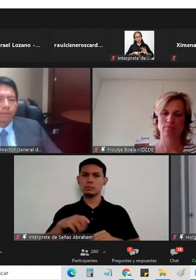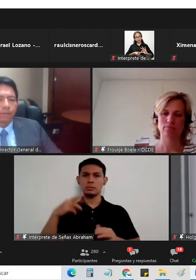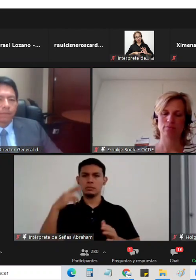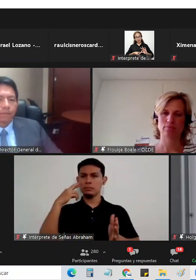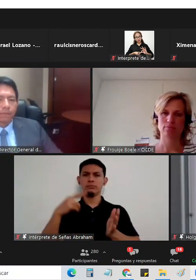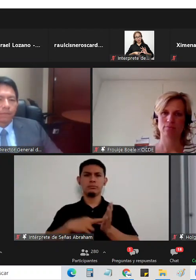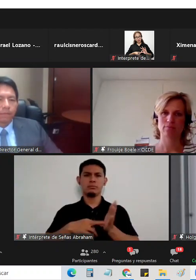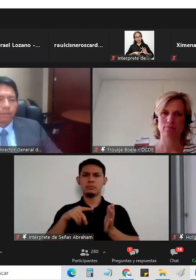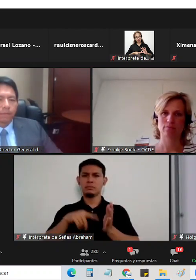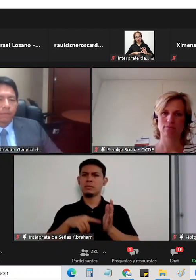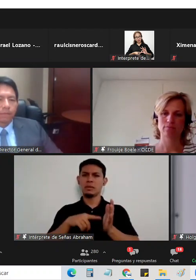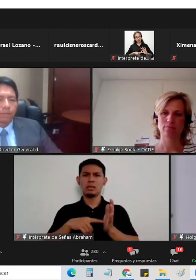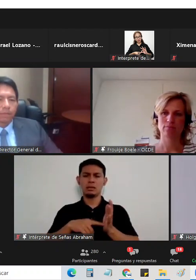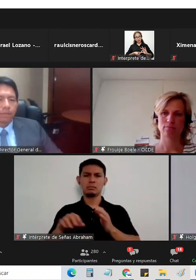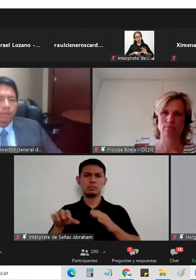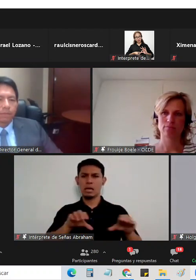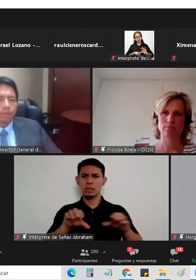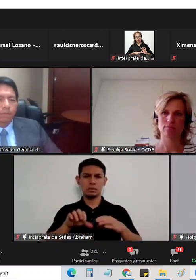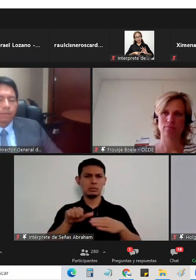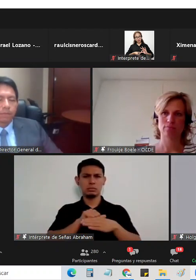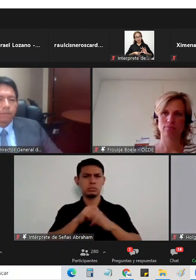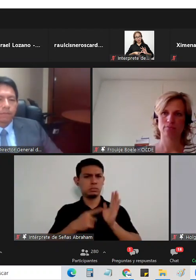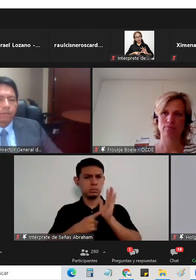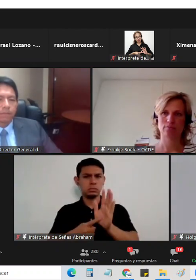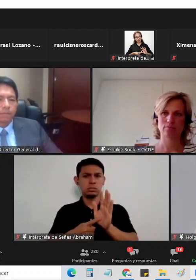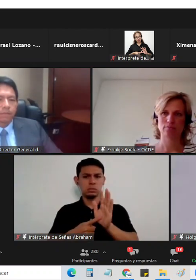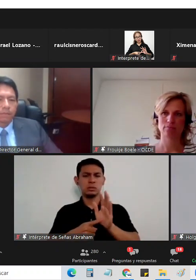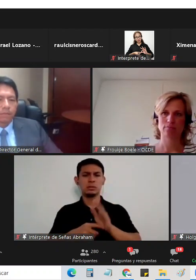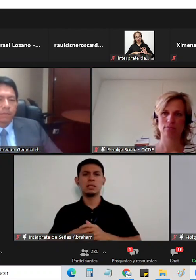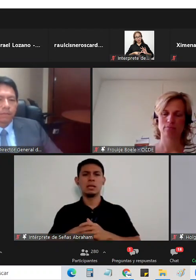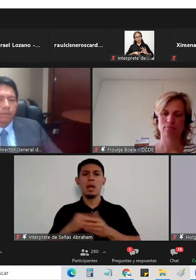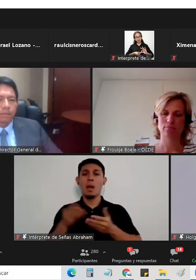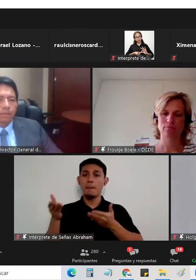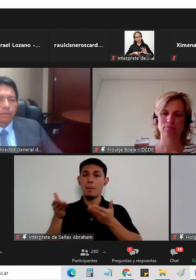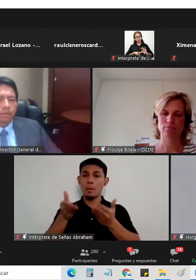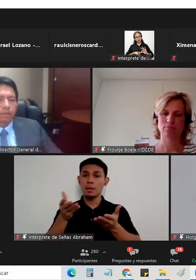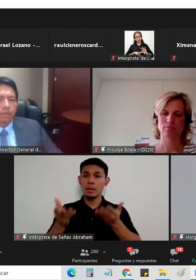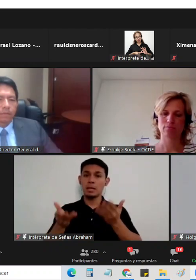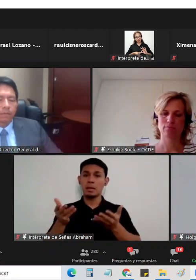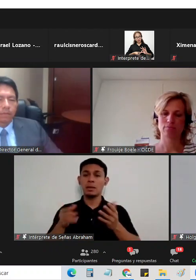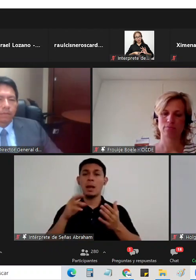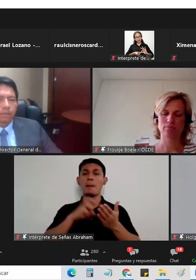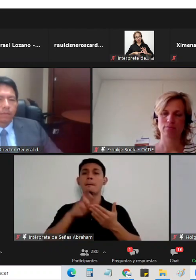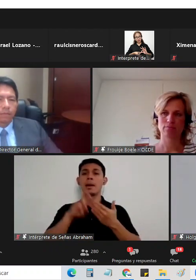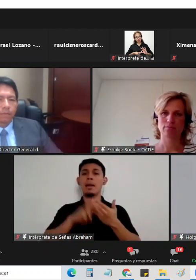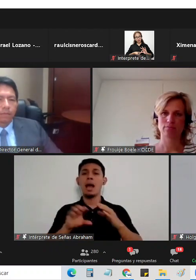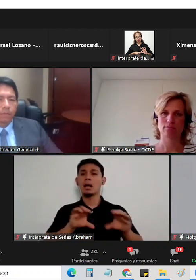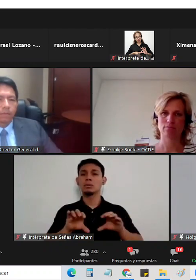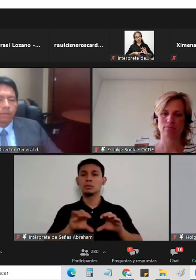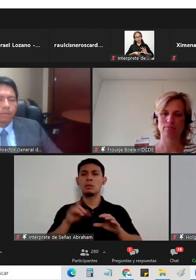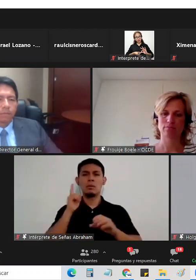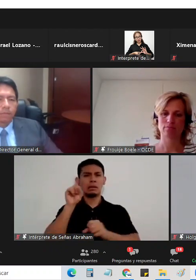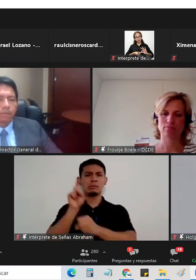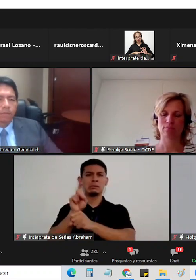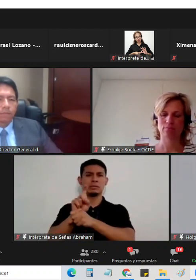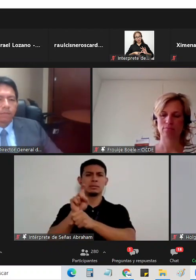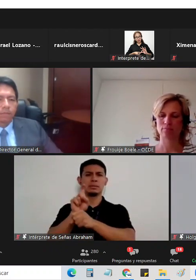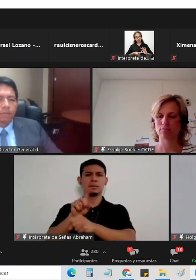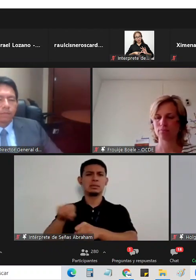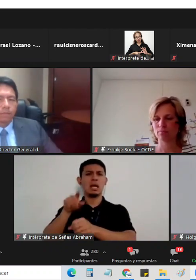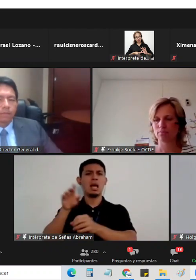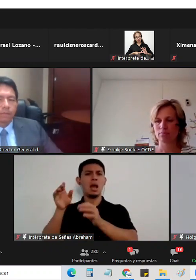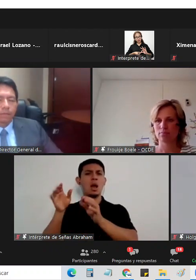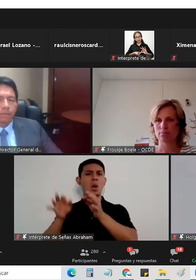important to reinforce or strengthen that knowledge and any proposal in the action plan to